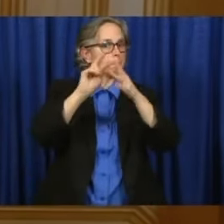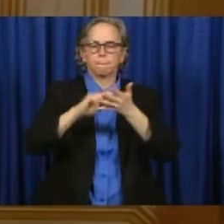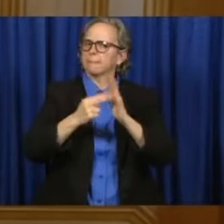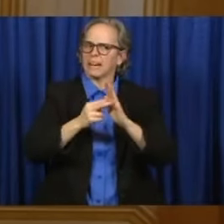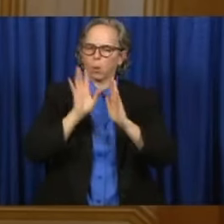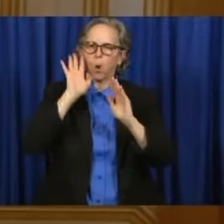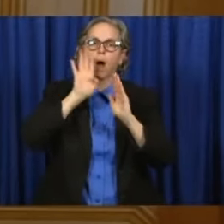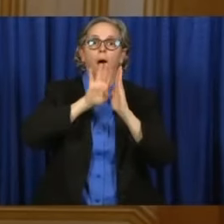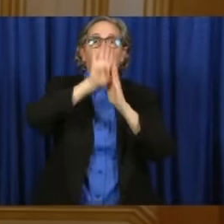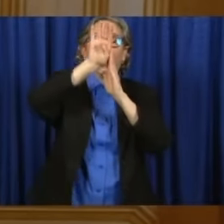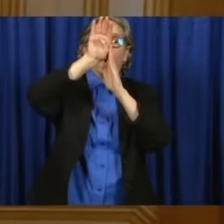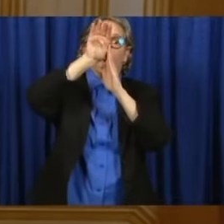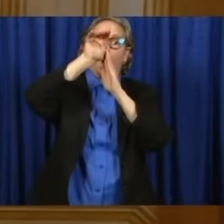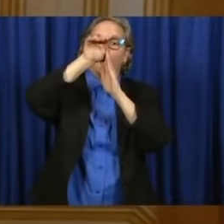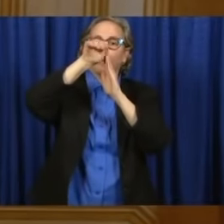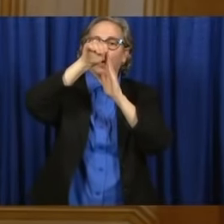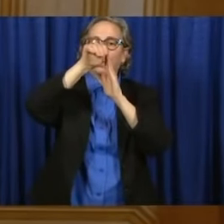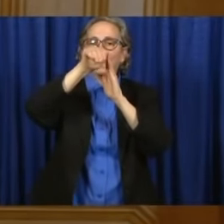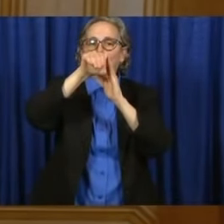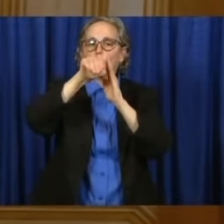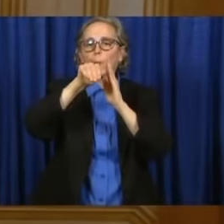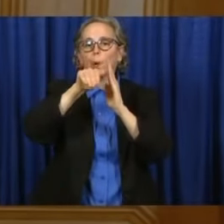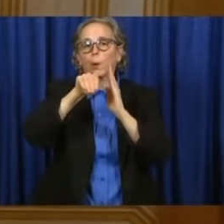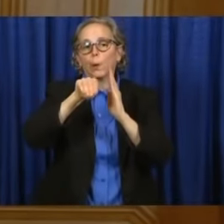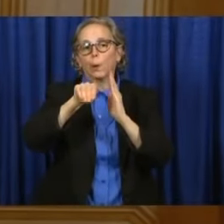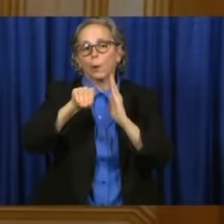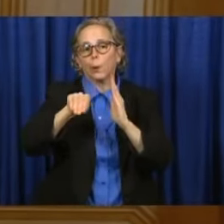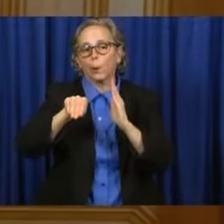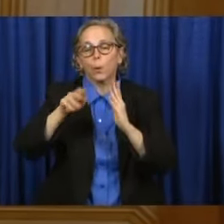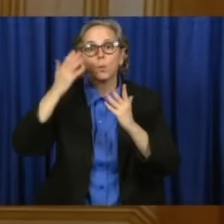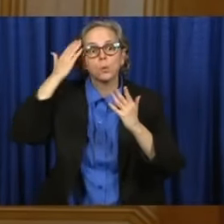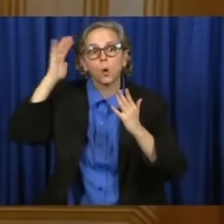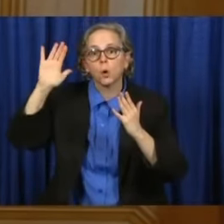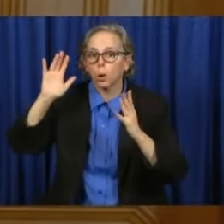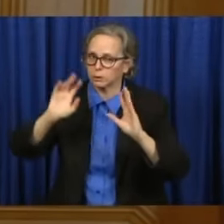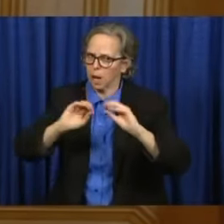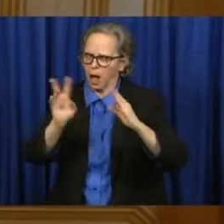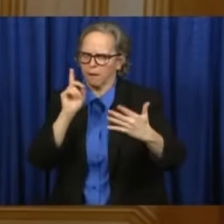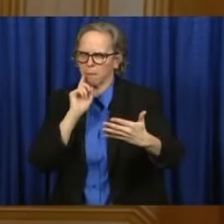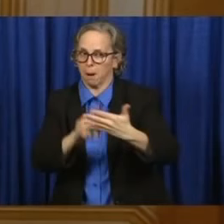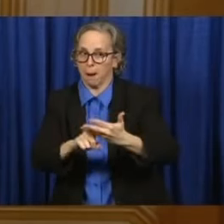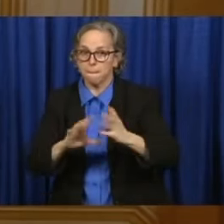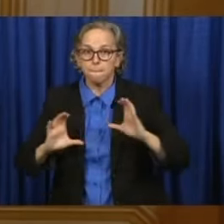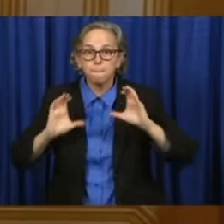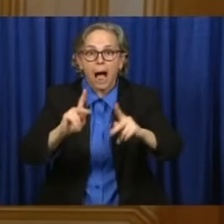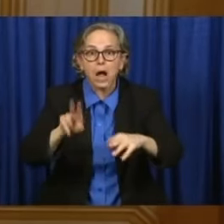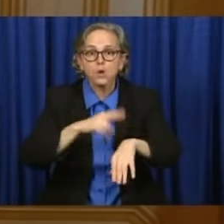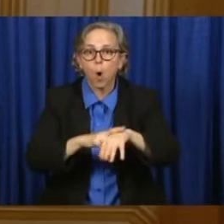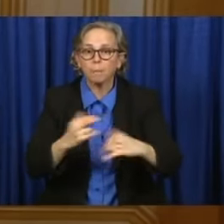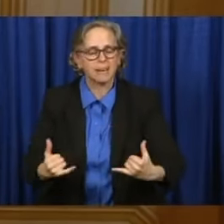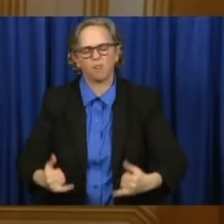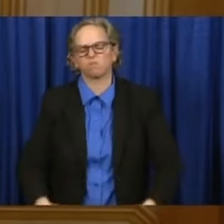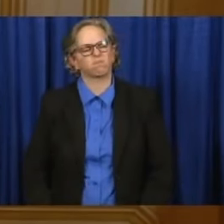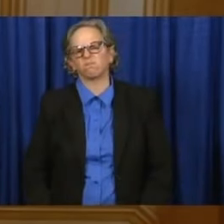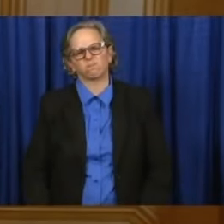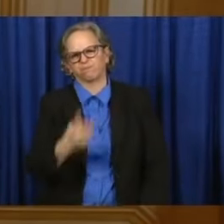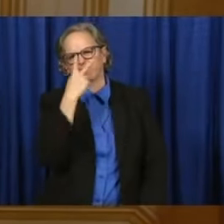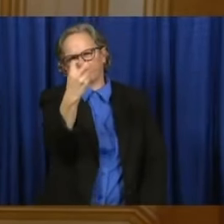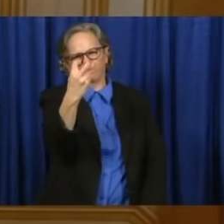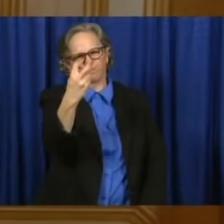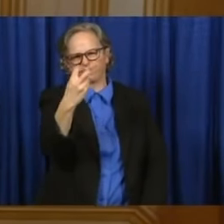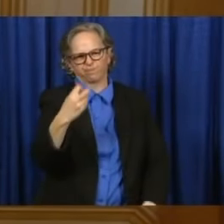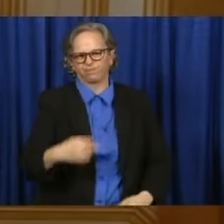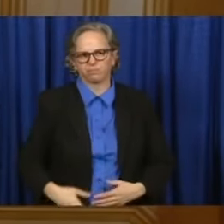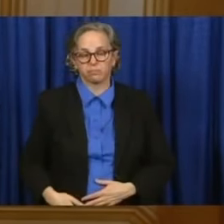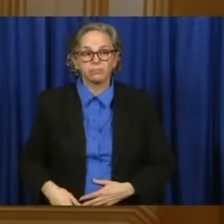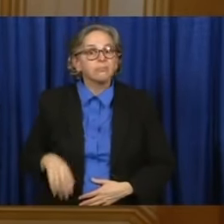to everyone that we're not going to be able to go back to normal. And if that peak does not come